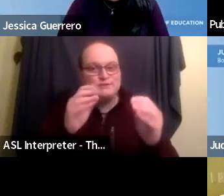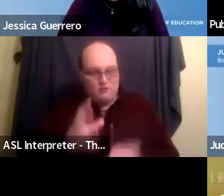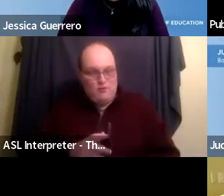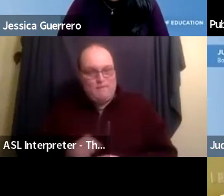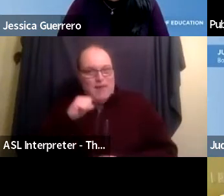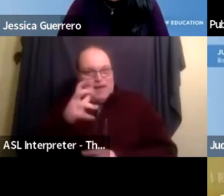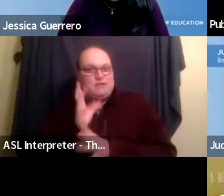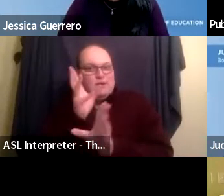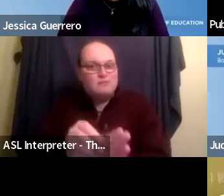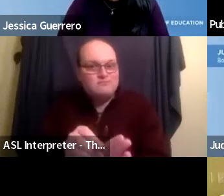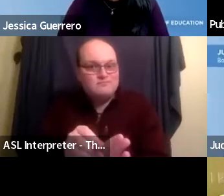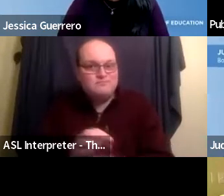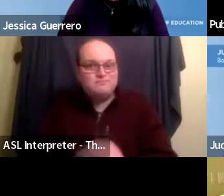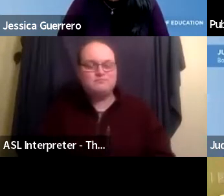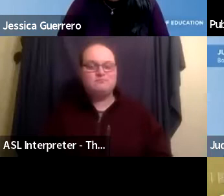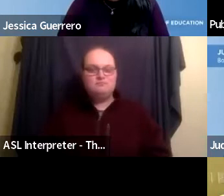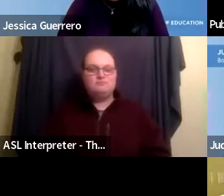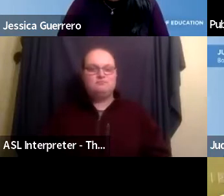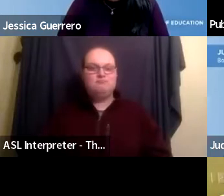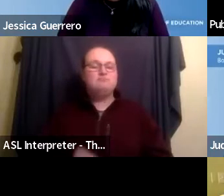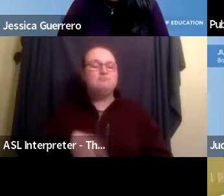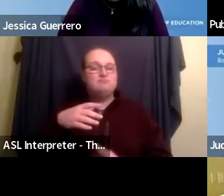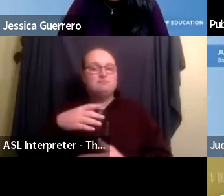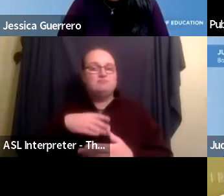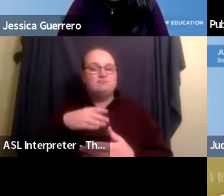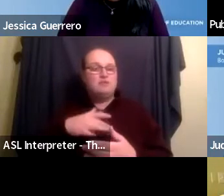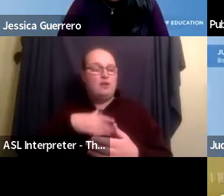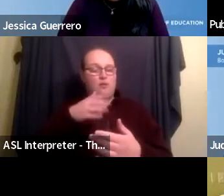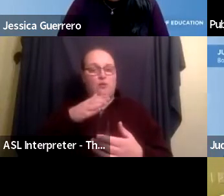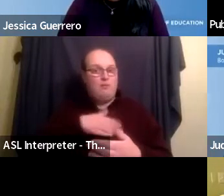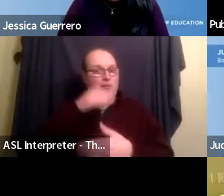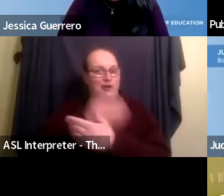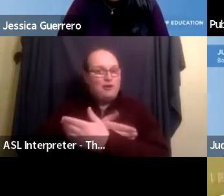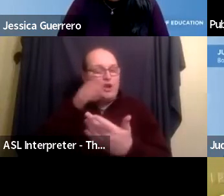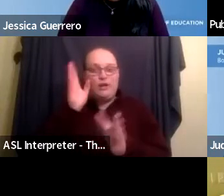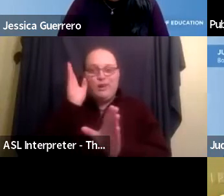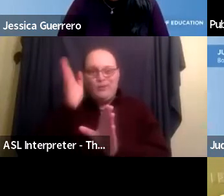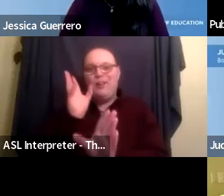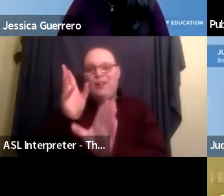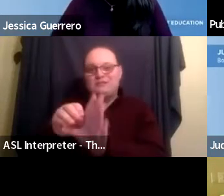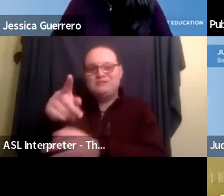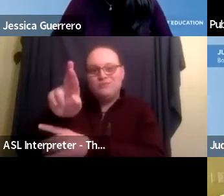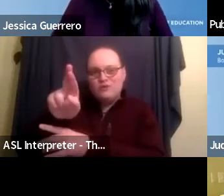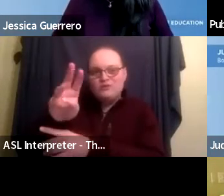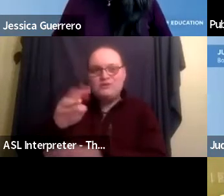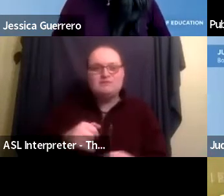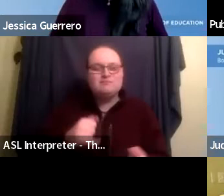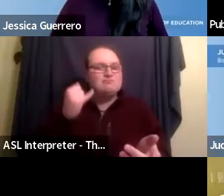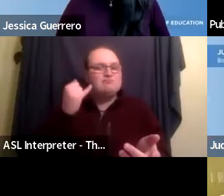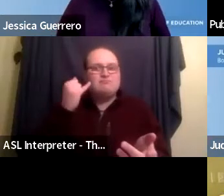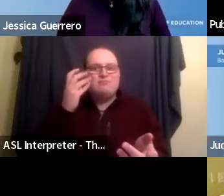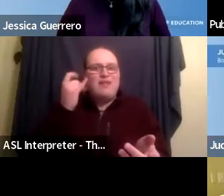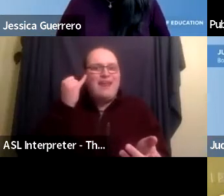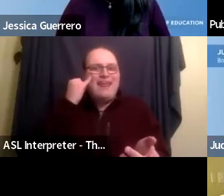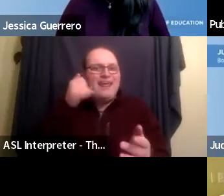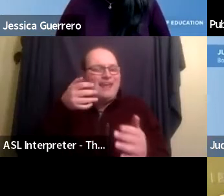I look at her to being a future Pointer Ridge Elementary School Panther. The community, what happens when you leave a vacant building in our